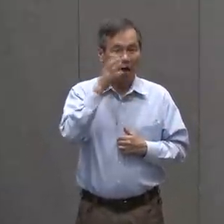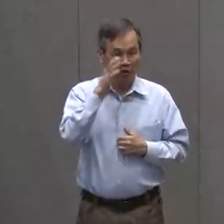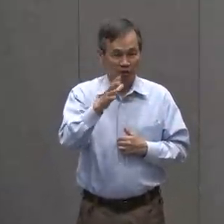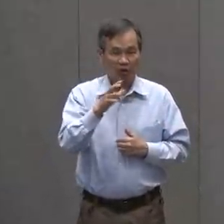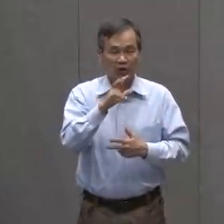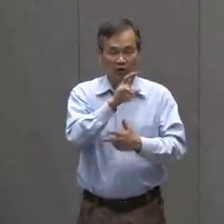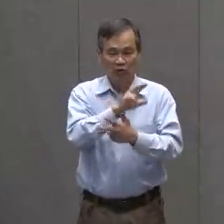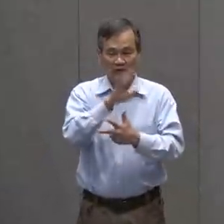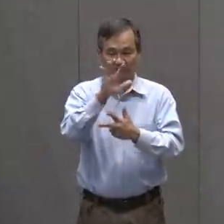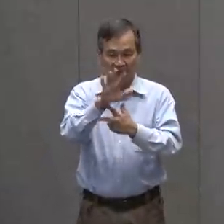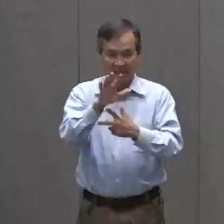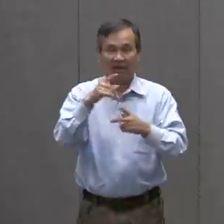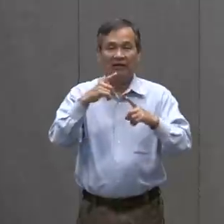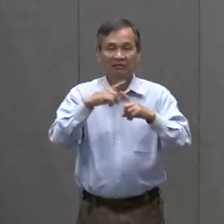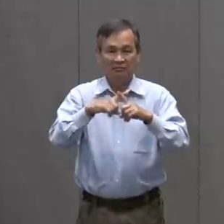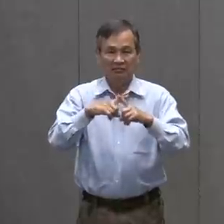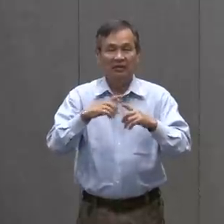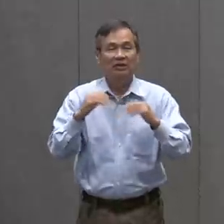ahead and do my